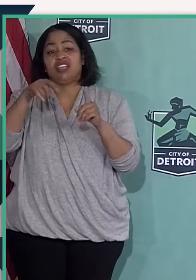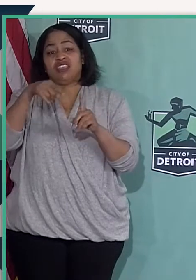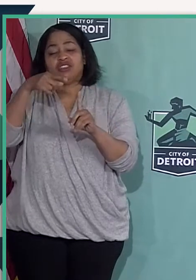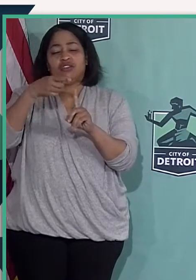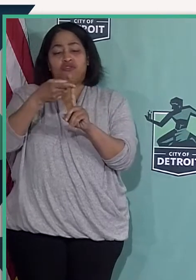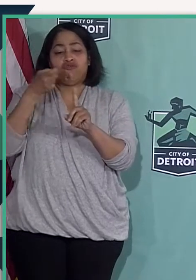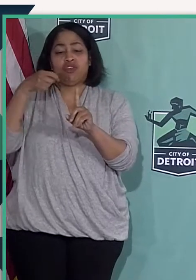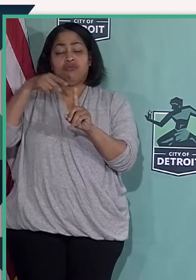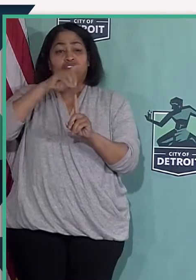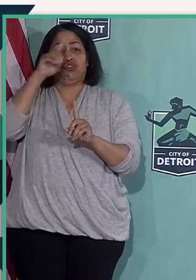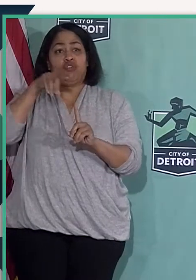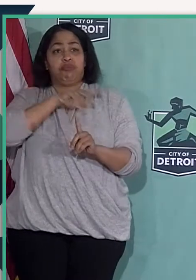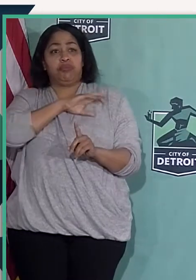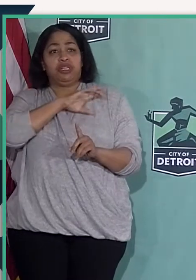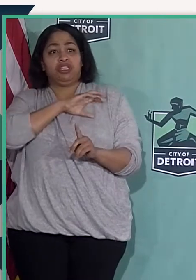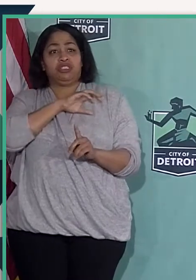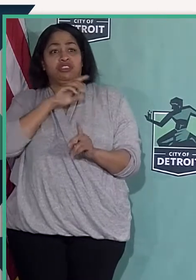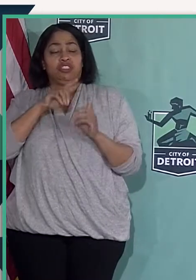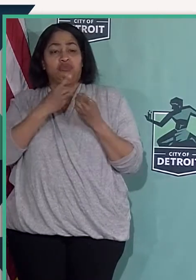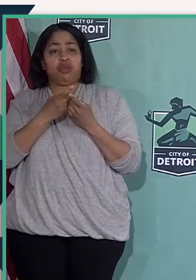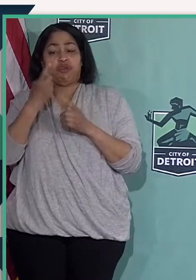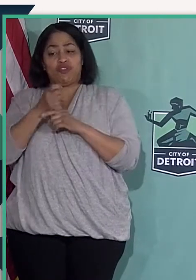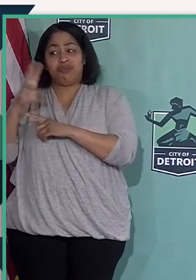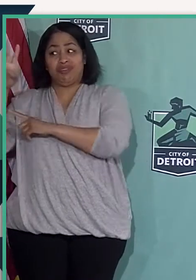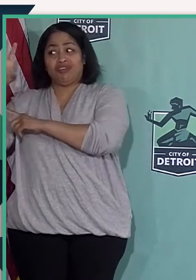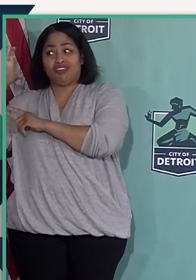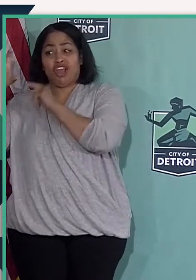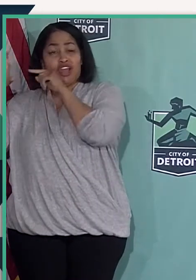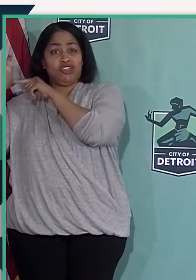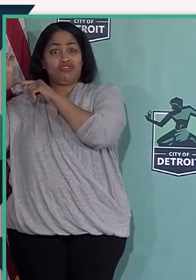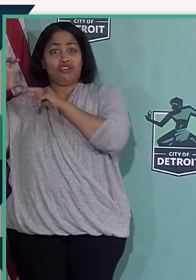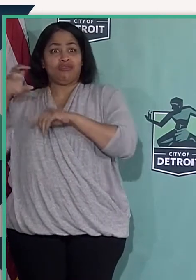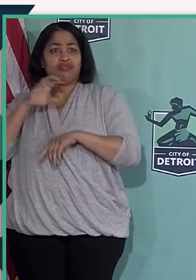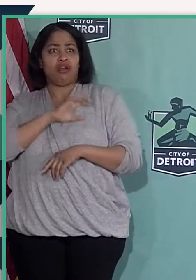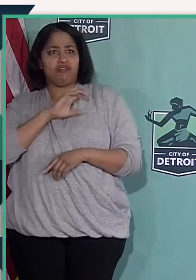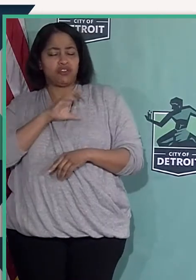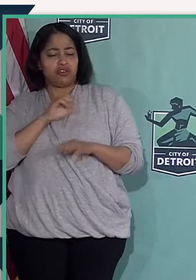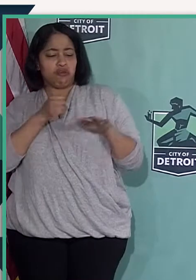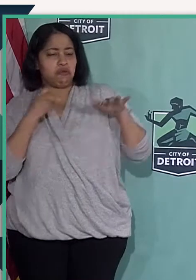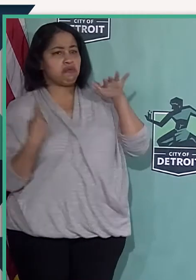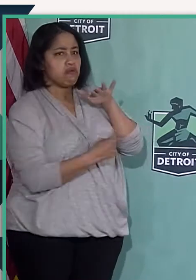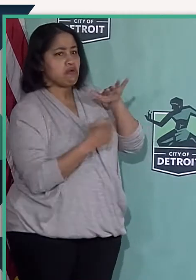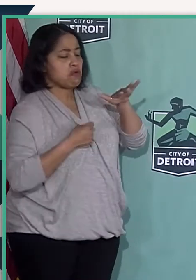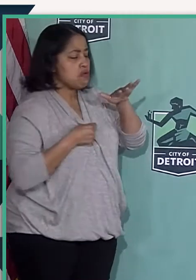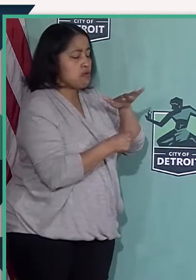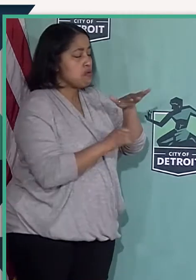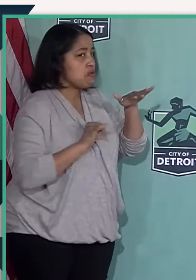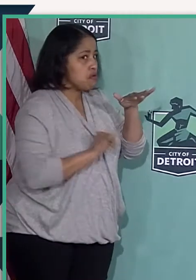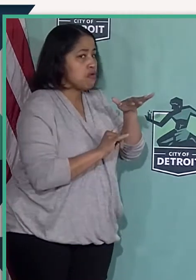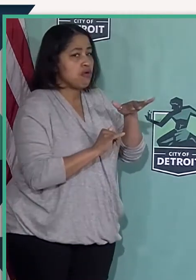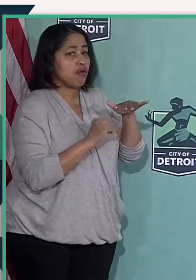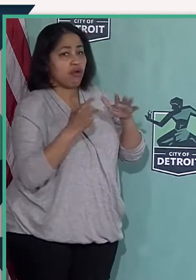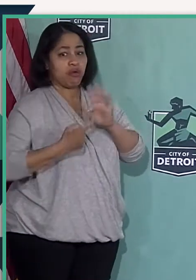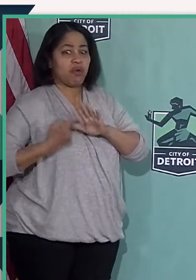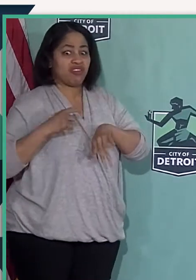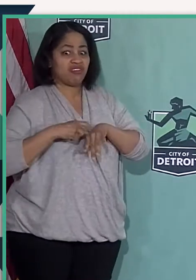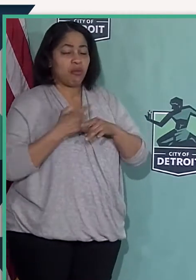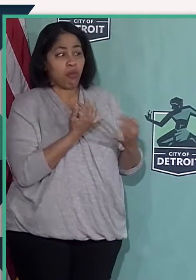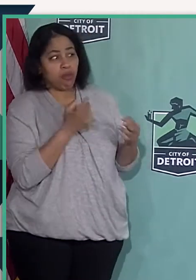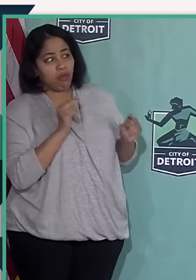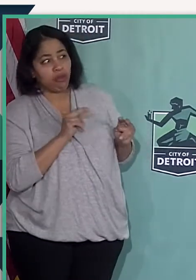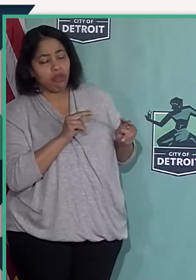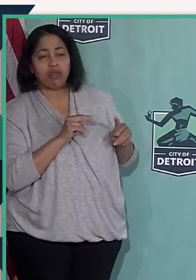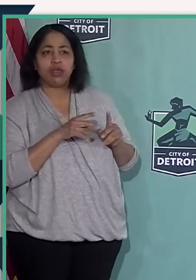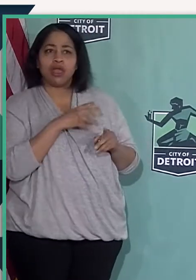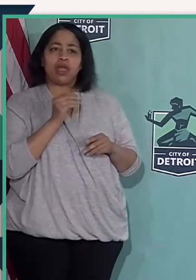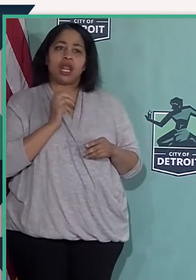Department, going from 600 officers quarantined at one time to getting the department back to full